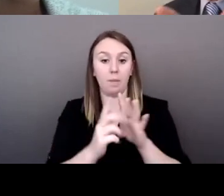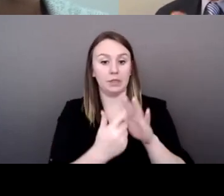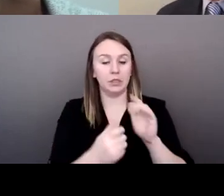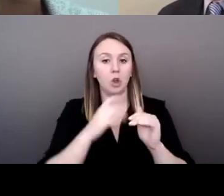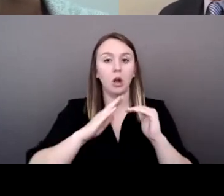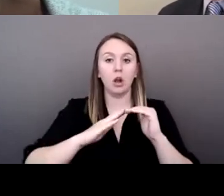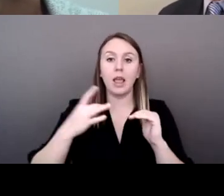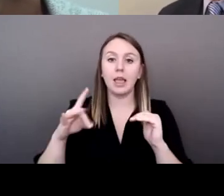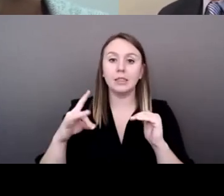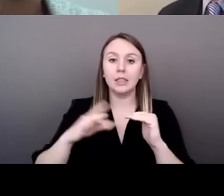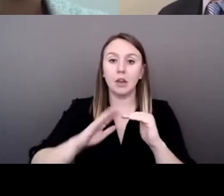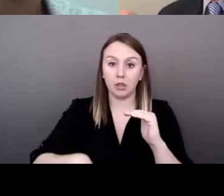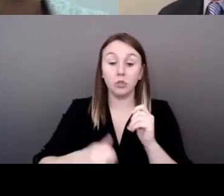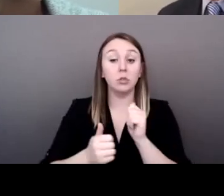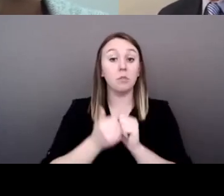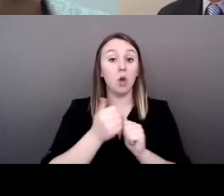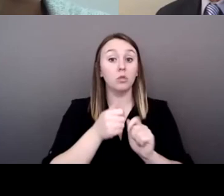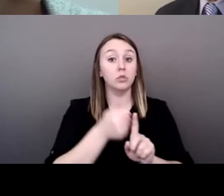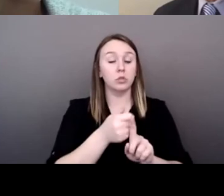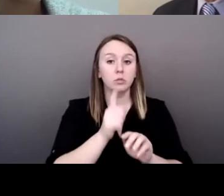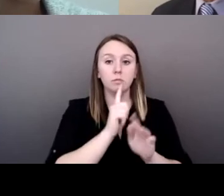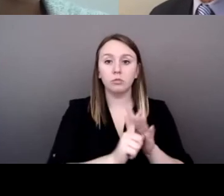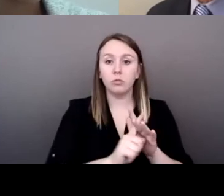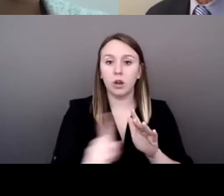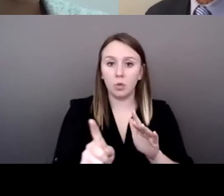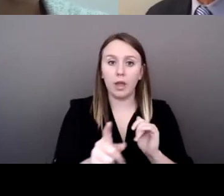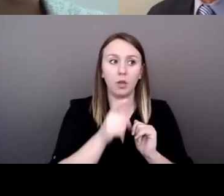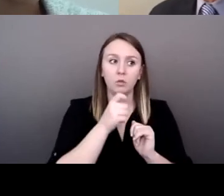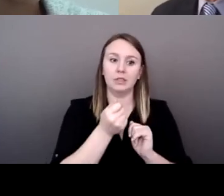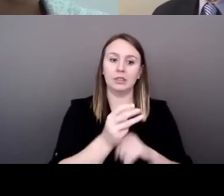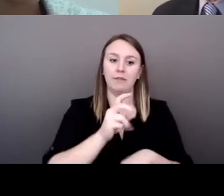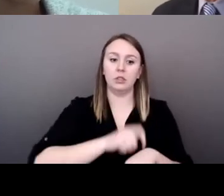are runaways who go missing multiple times.